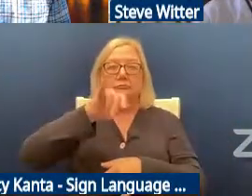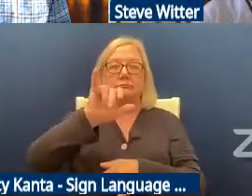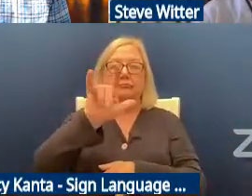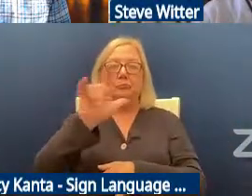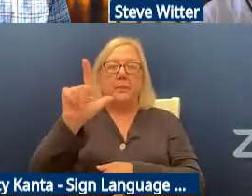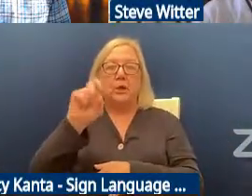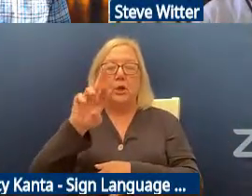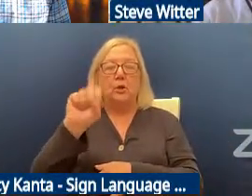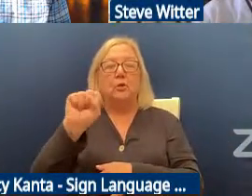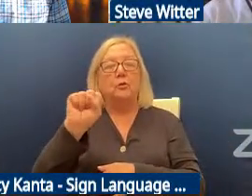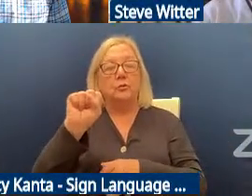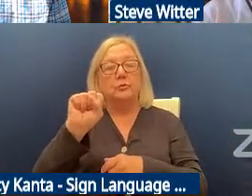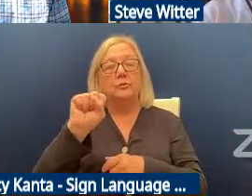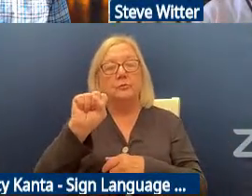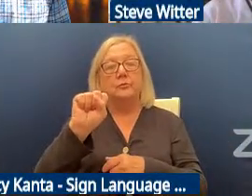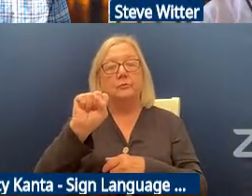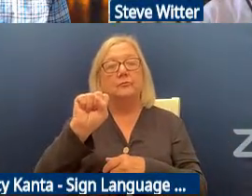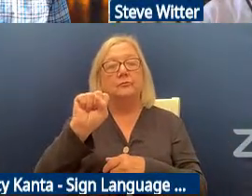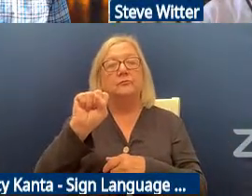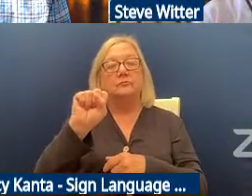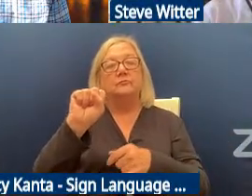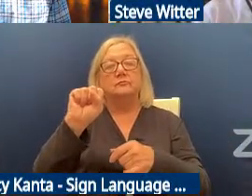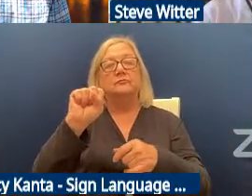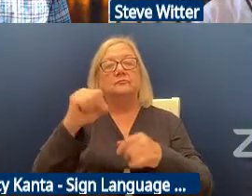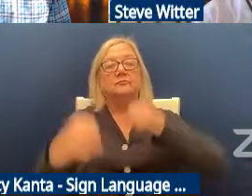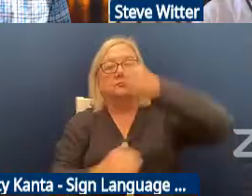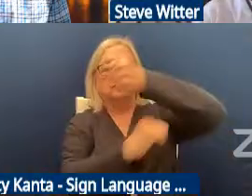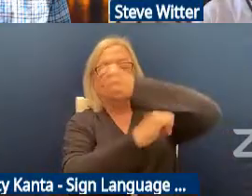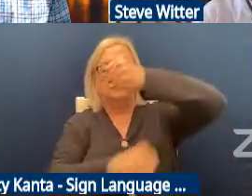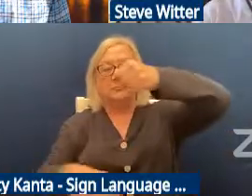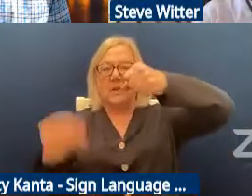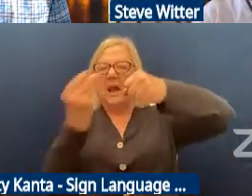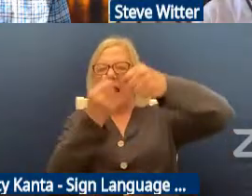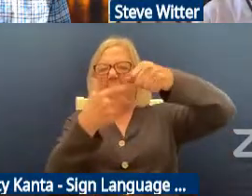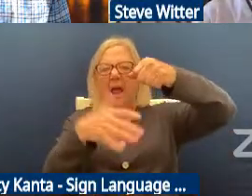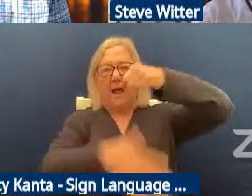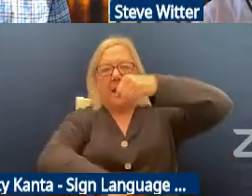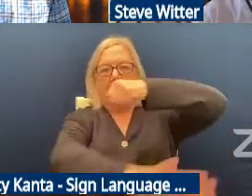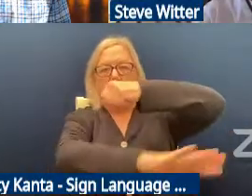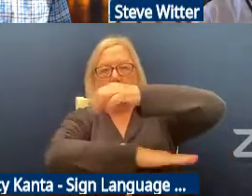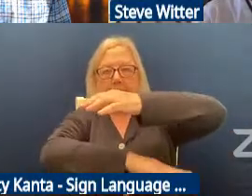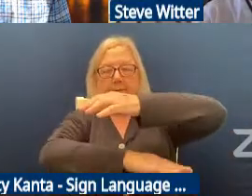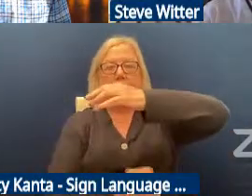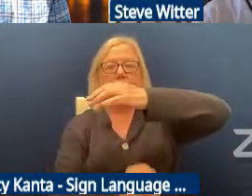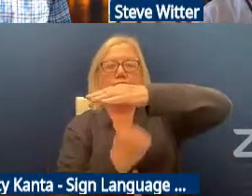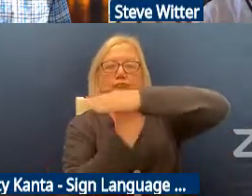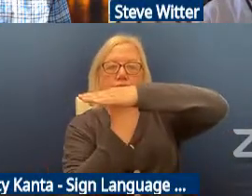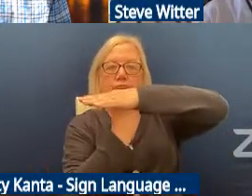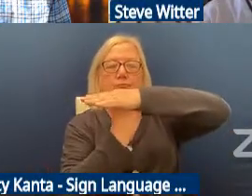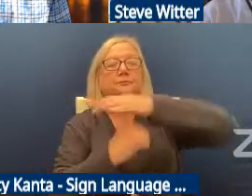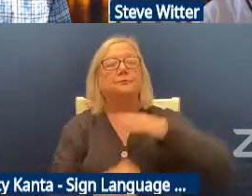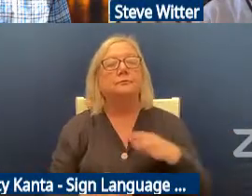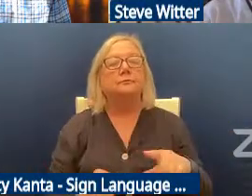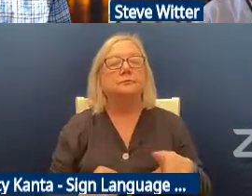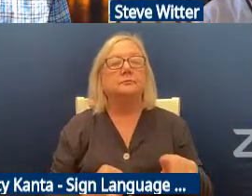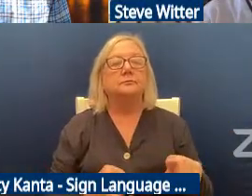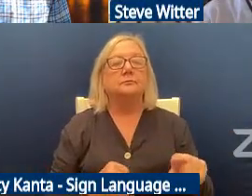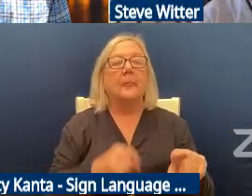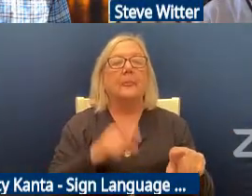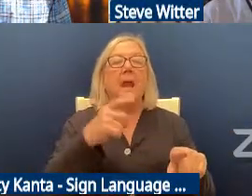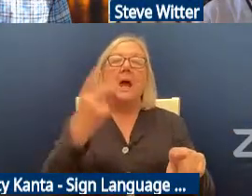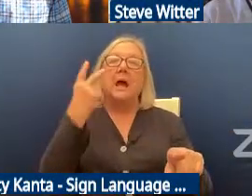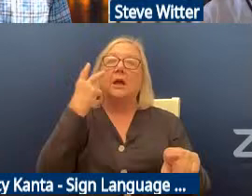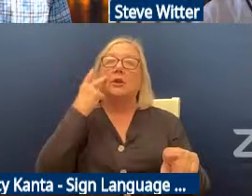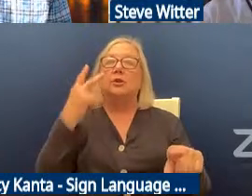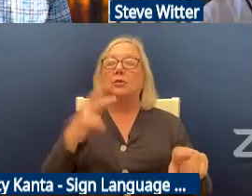over land. They showed us, here's one look, and it was like a tree of concrete. And then here's